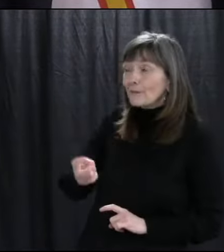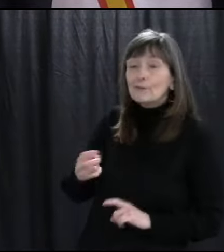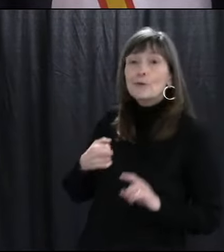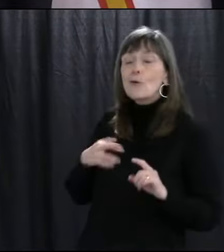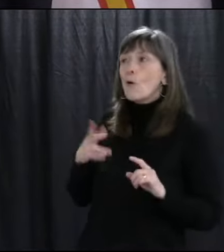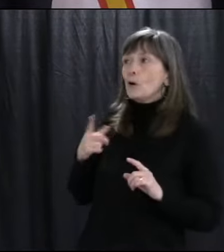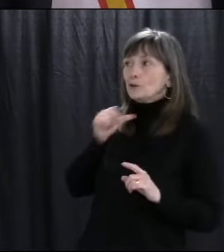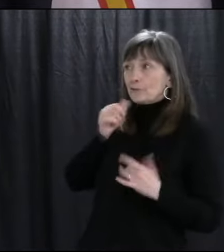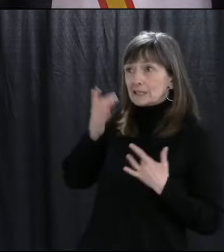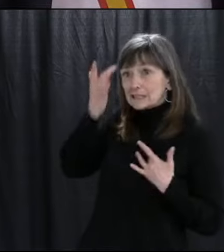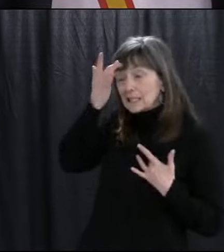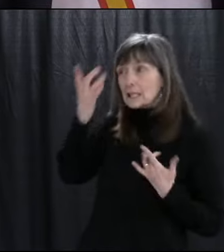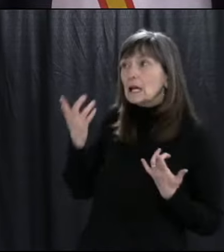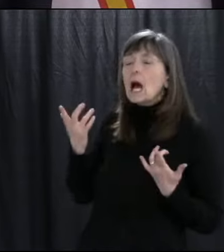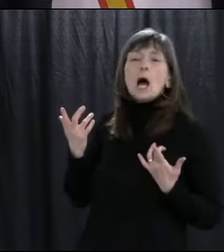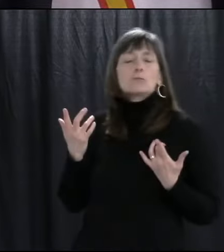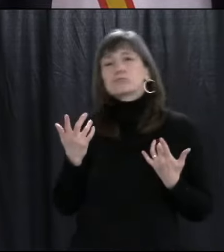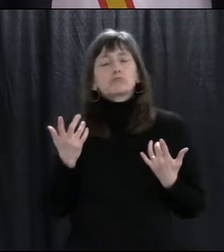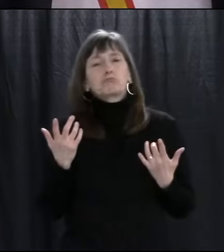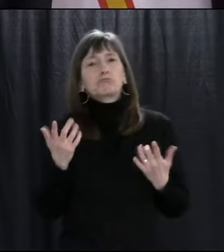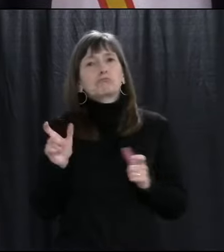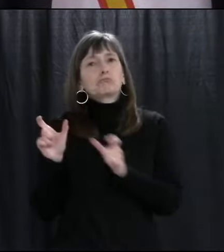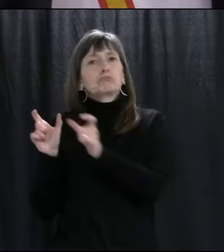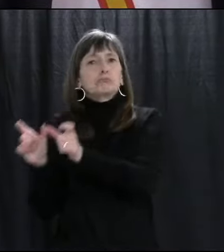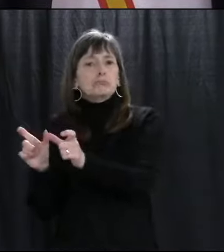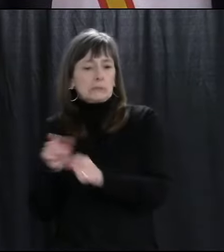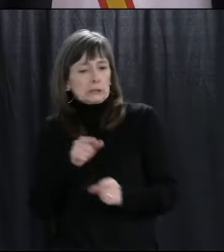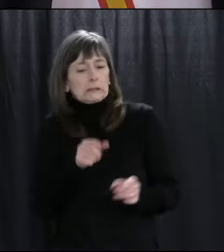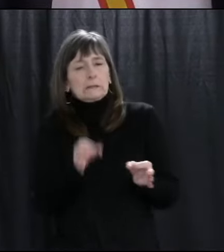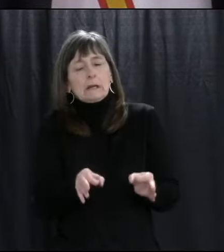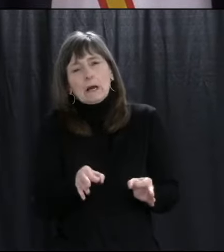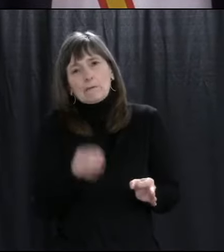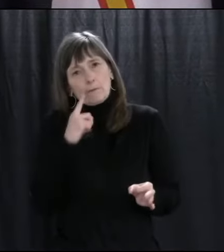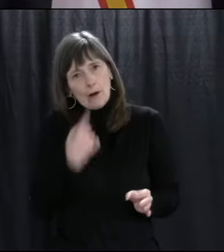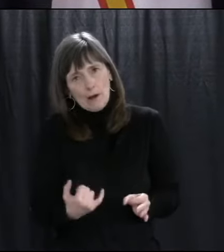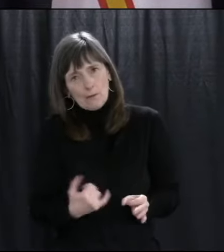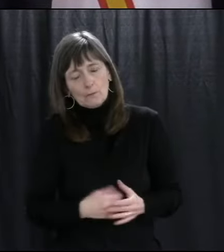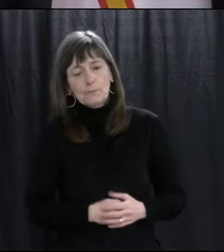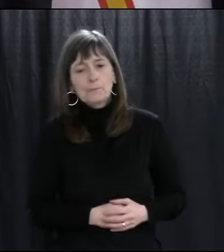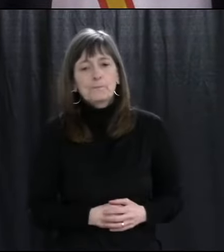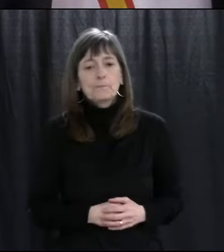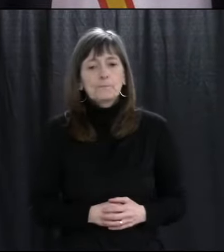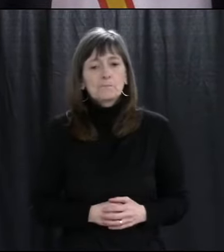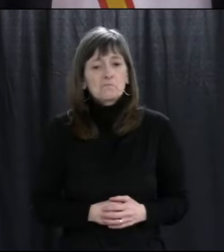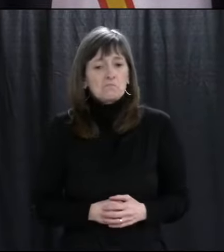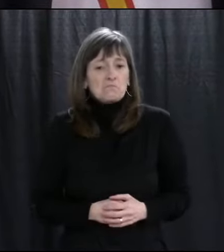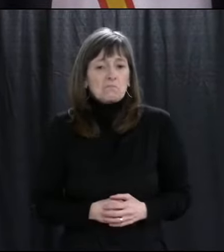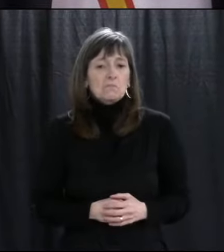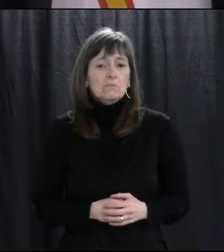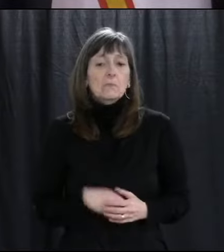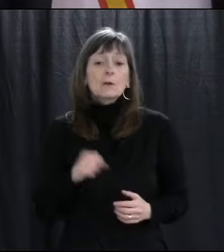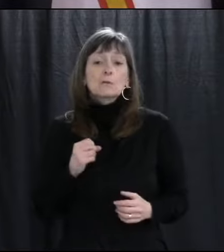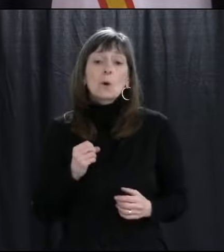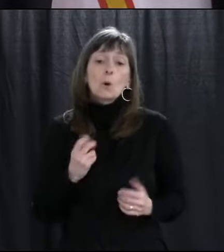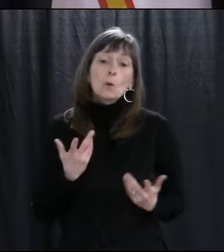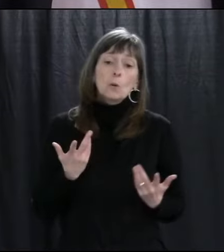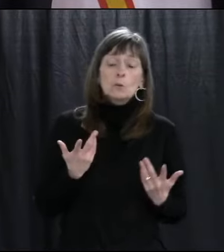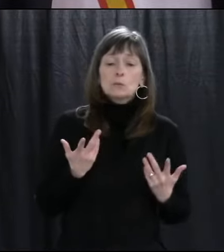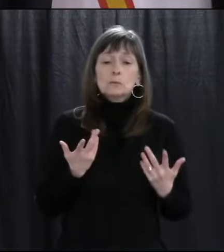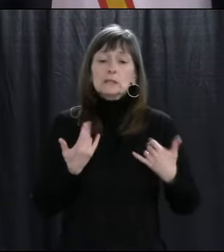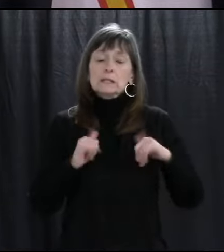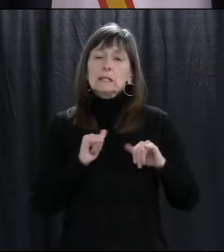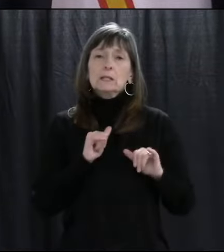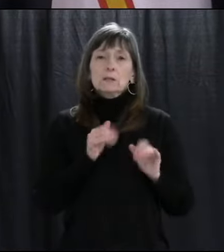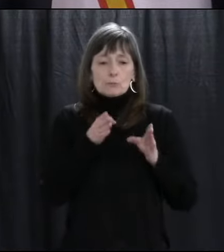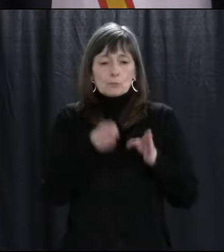that you do somebody's hair if they have cold-like symptoms or flu-like symptoms. So I think there is a risk assessment, and I